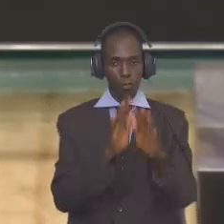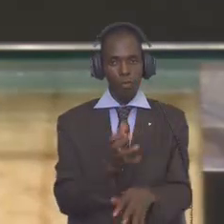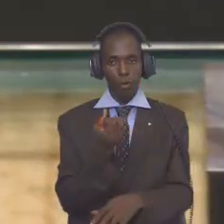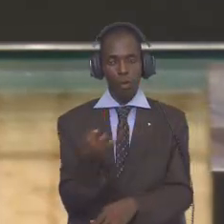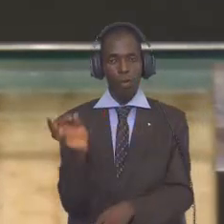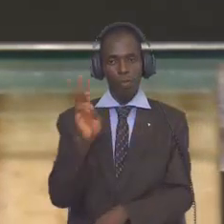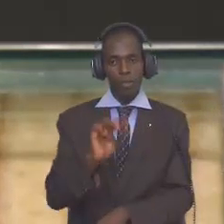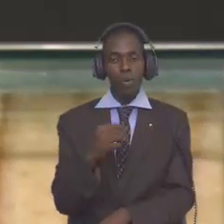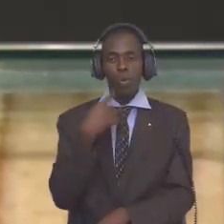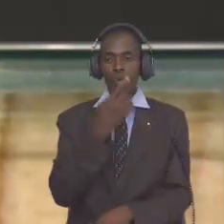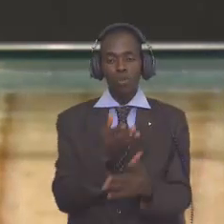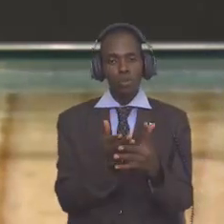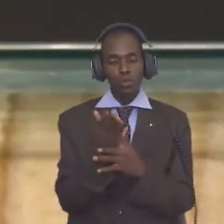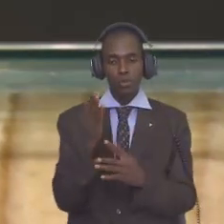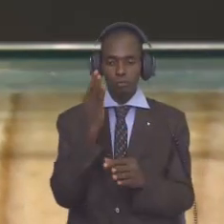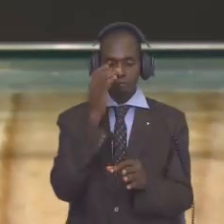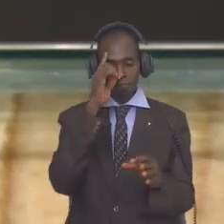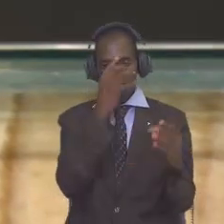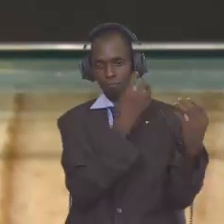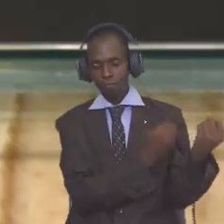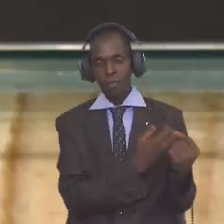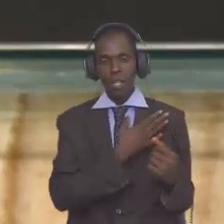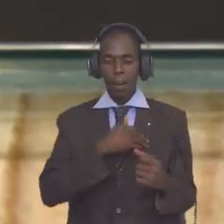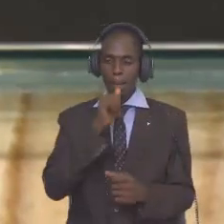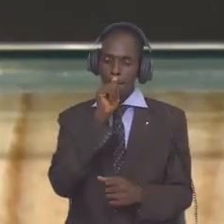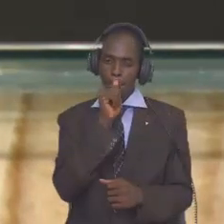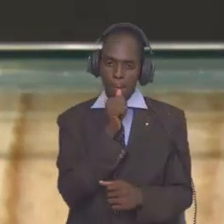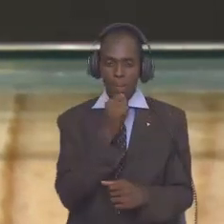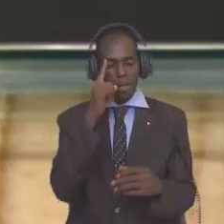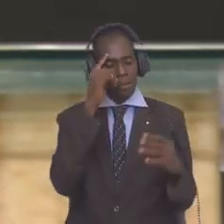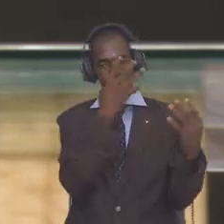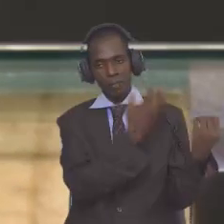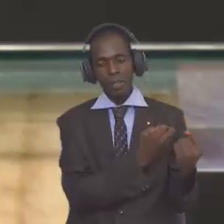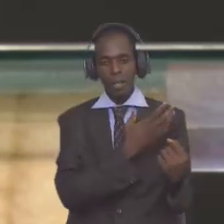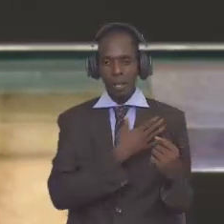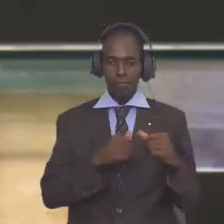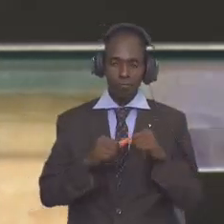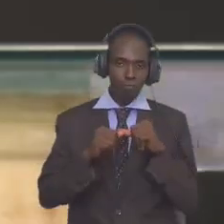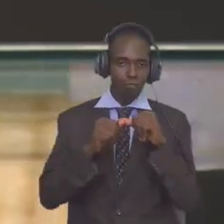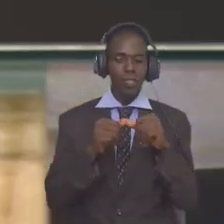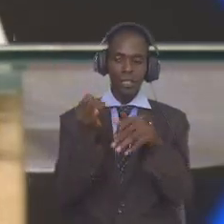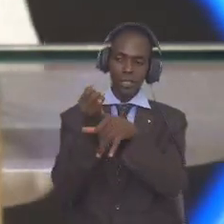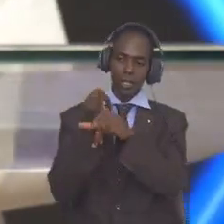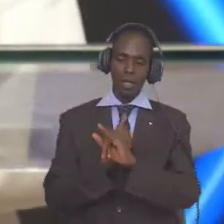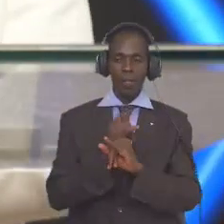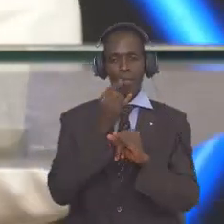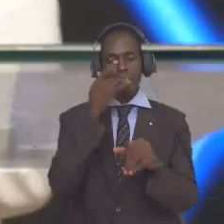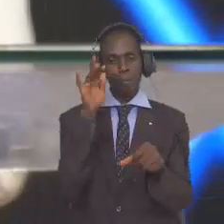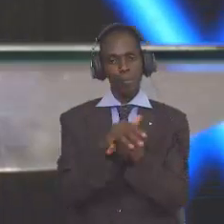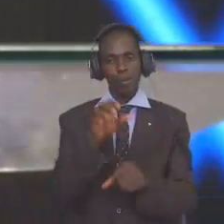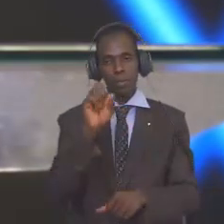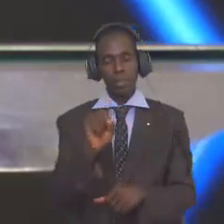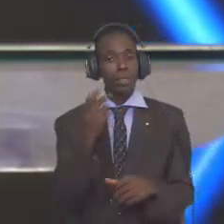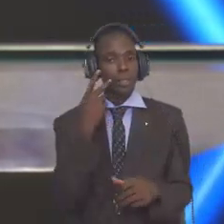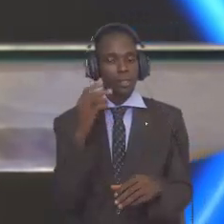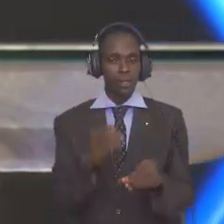who through faith and patience, faith and perseverance, inherit the promises. Let's look at number two